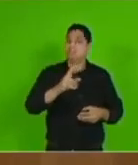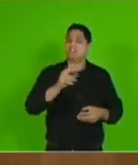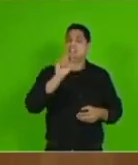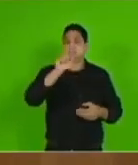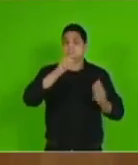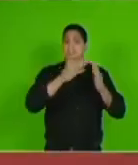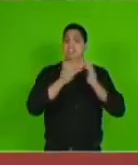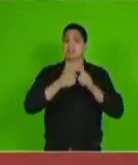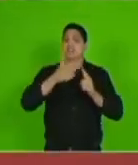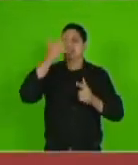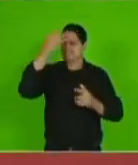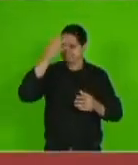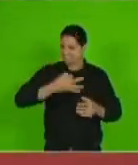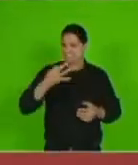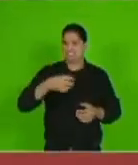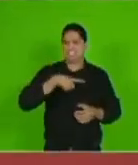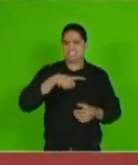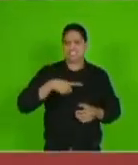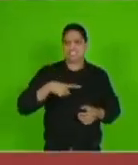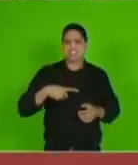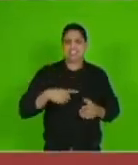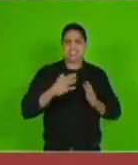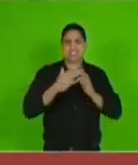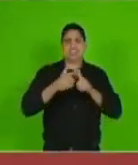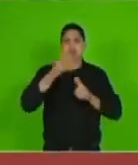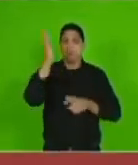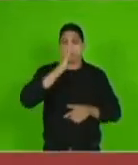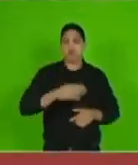In the other churches,